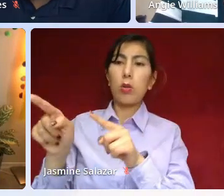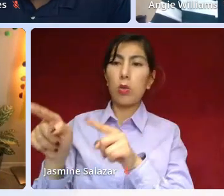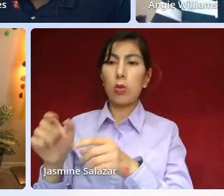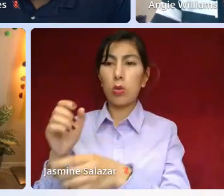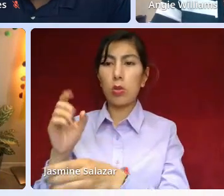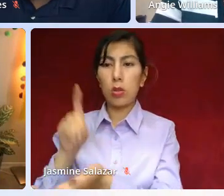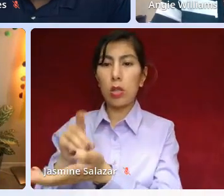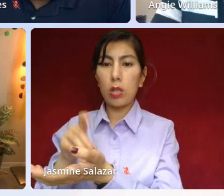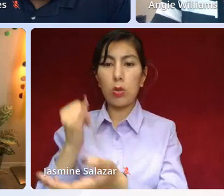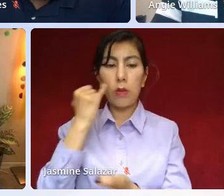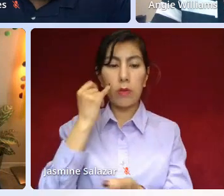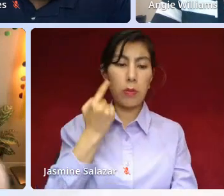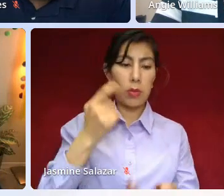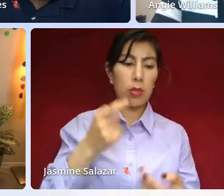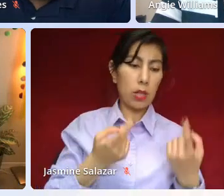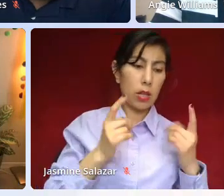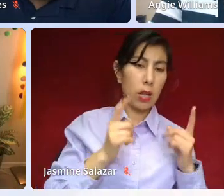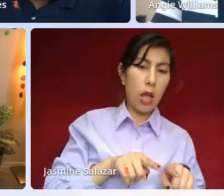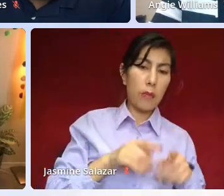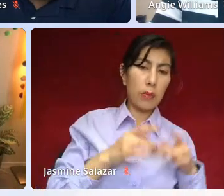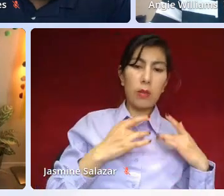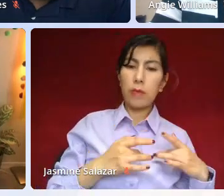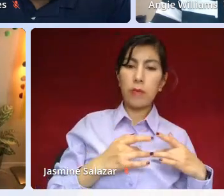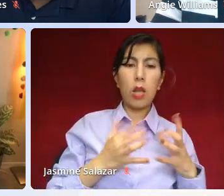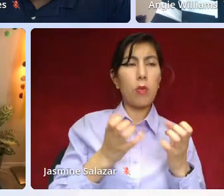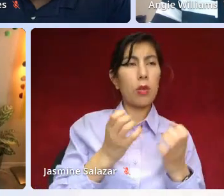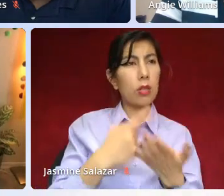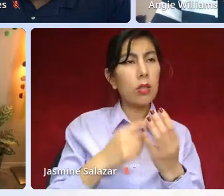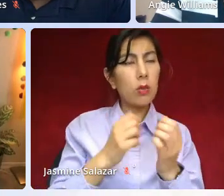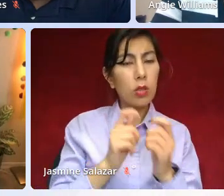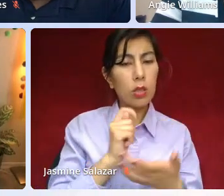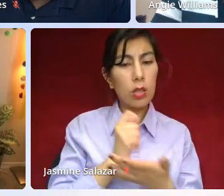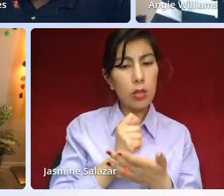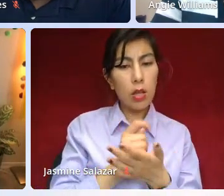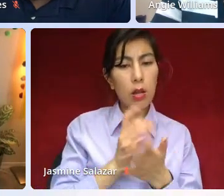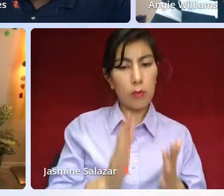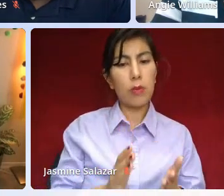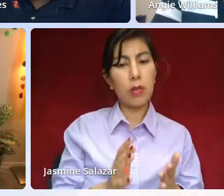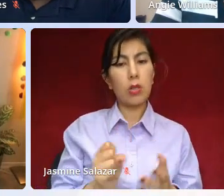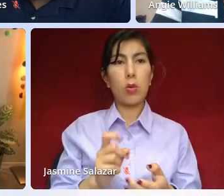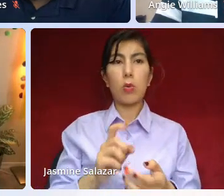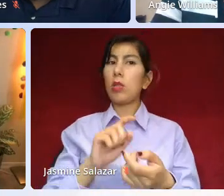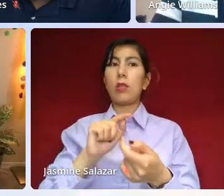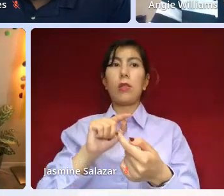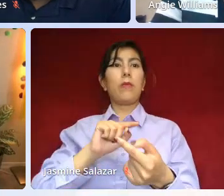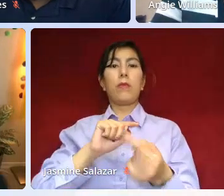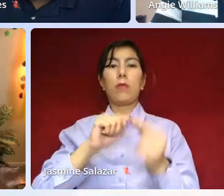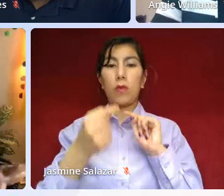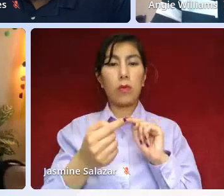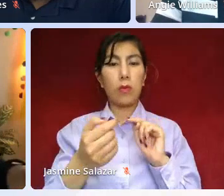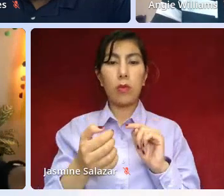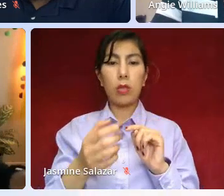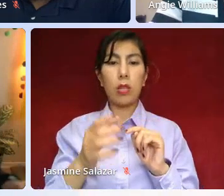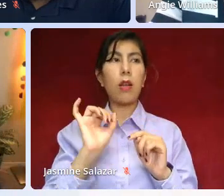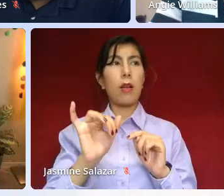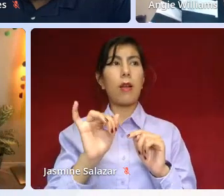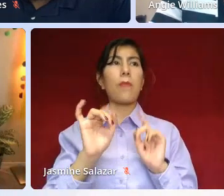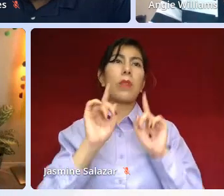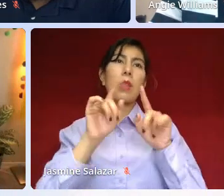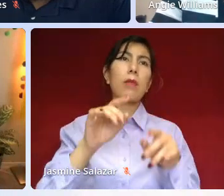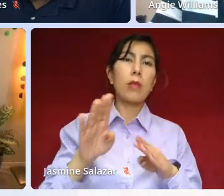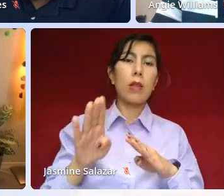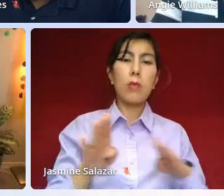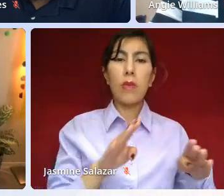something going on with me, I want to talk to a therapist. And we just flipped it around where we didn't, oh, they're going to the behavioral